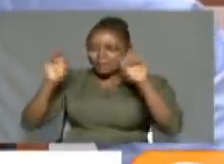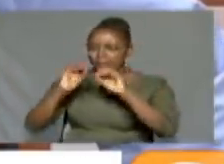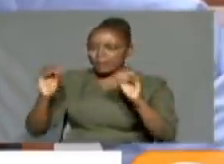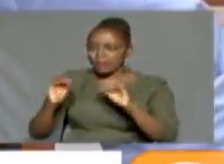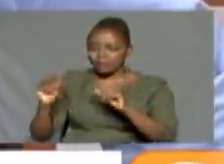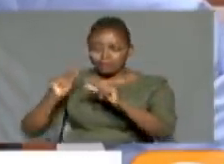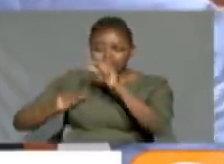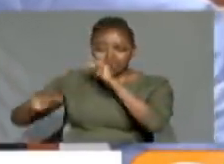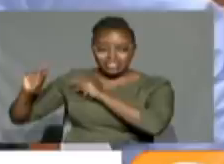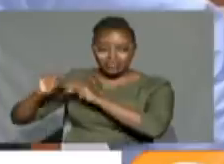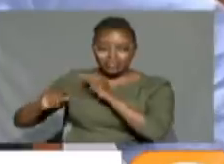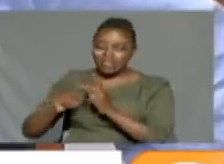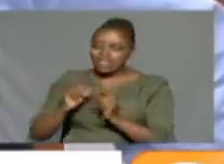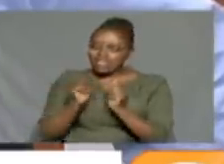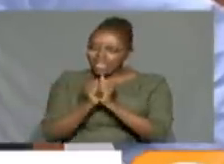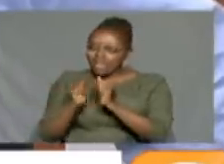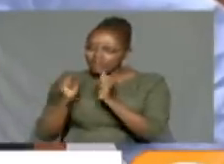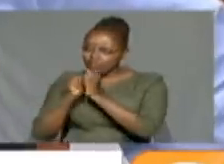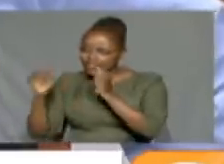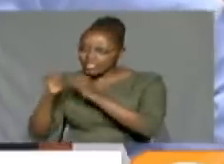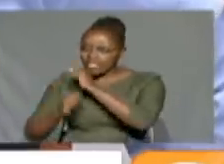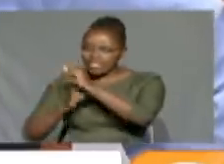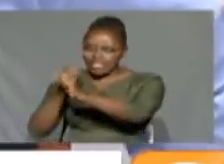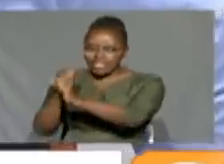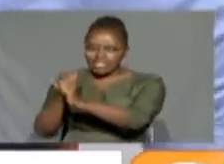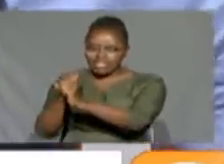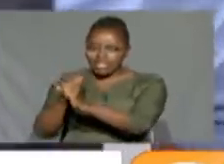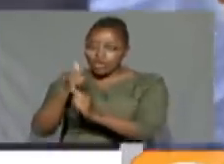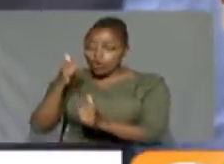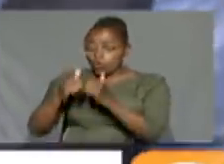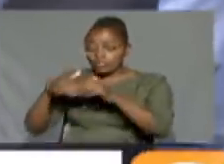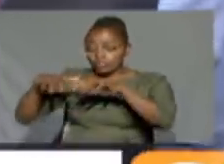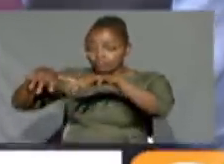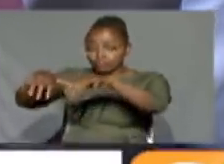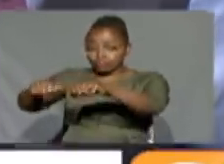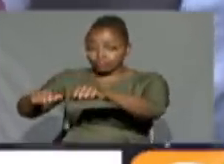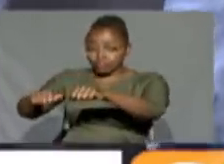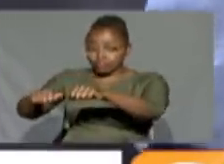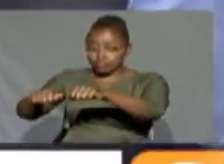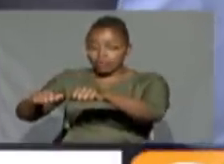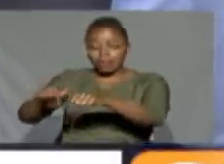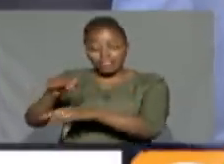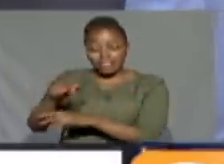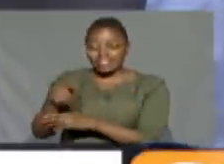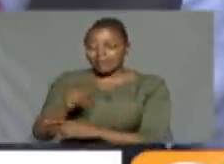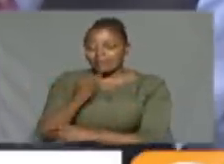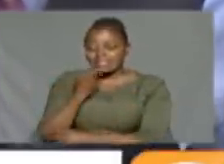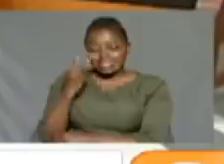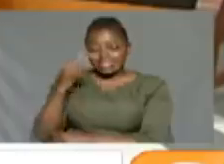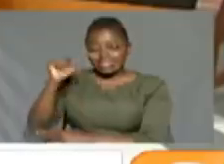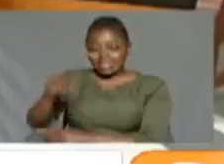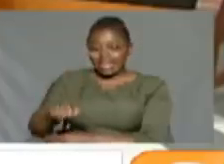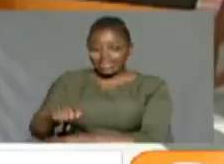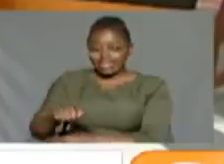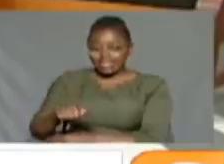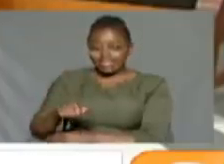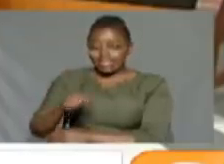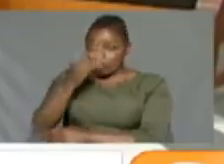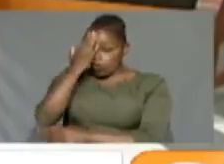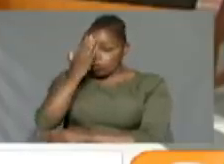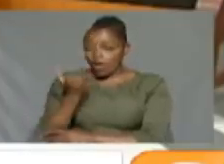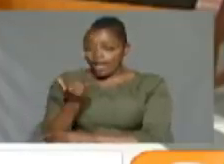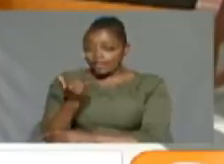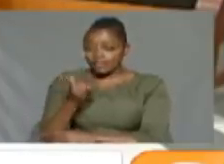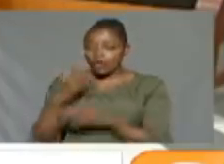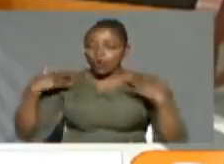be a generation in 10, 15 years time that are going to take over this. I can feel it. And it's because of